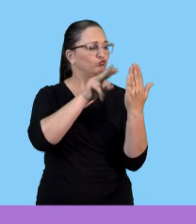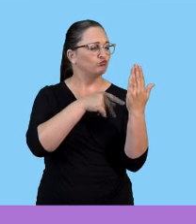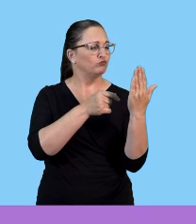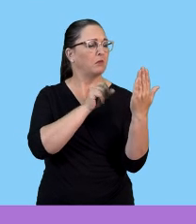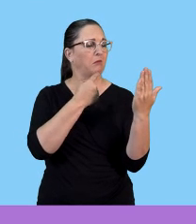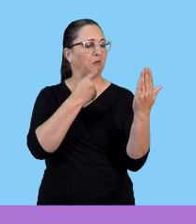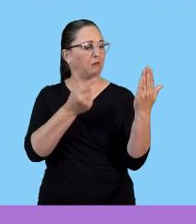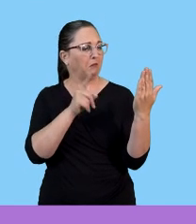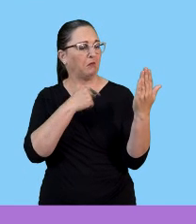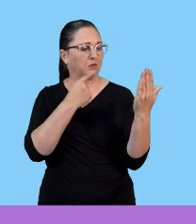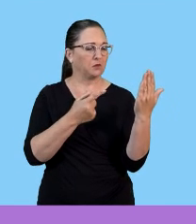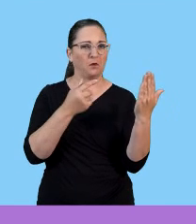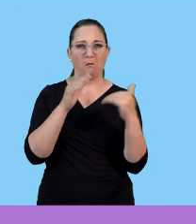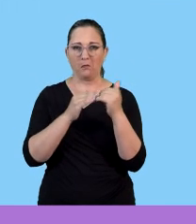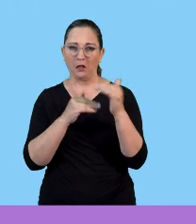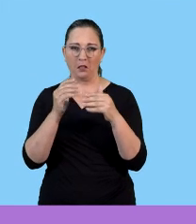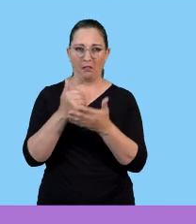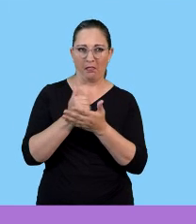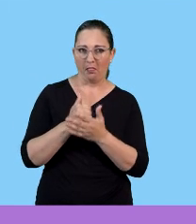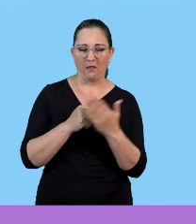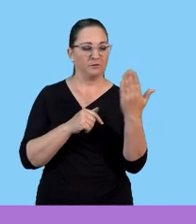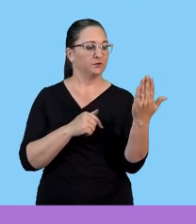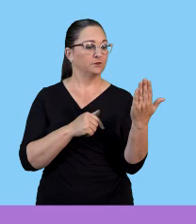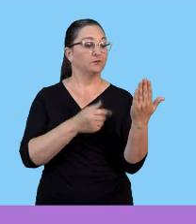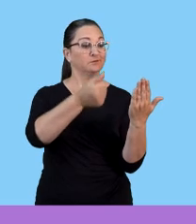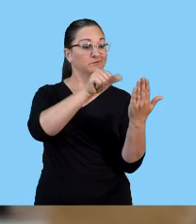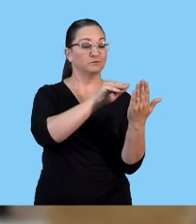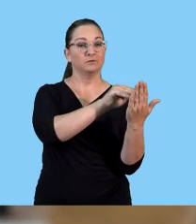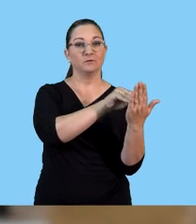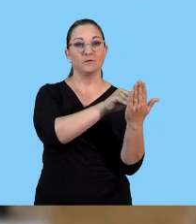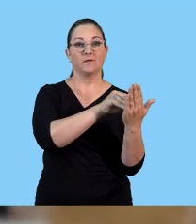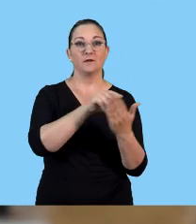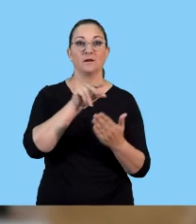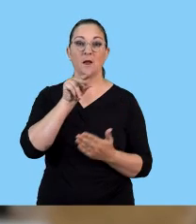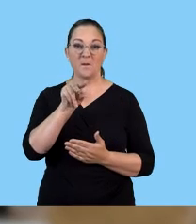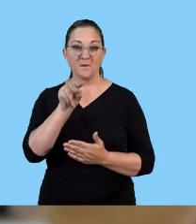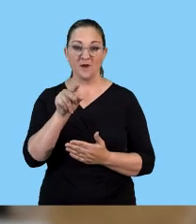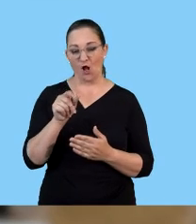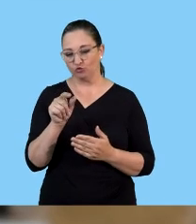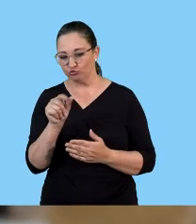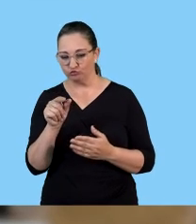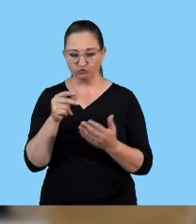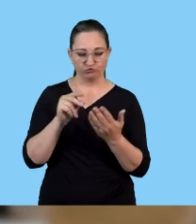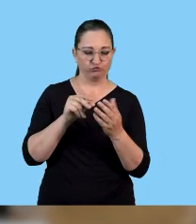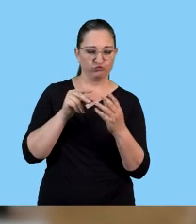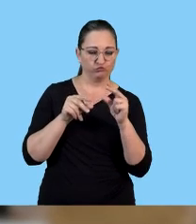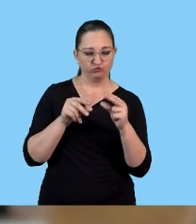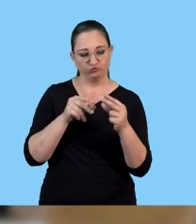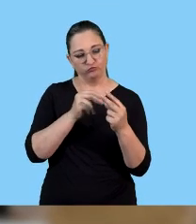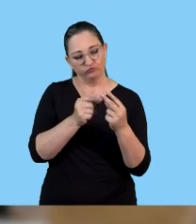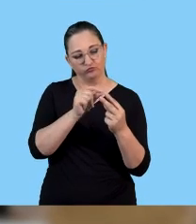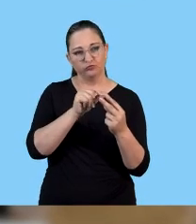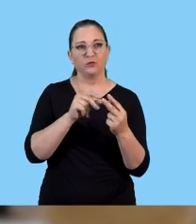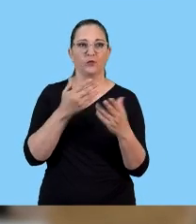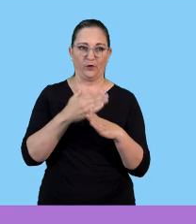the instructions used to help to build something, all right? We also worked in our examples with the screw and the plug and